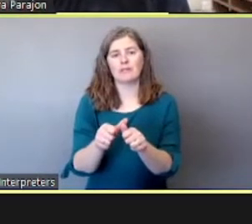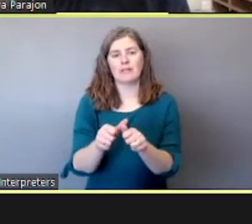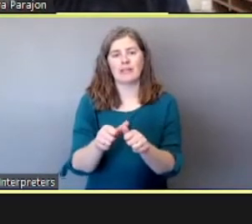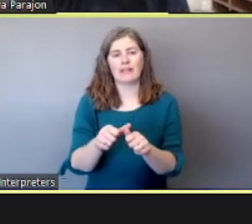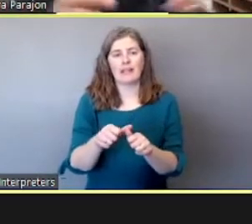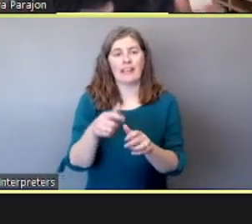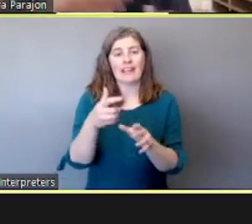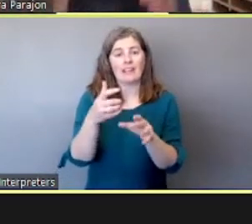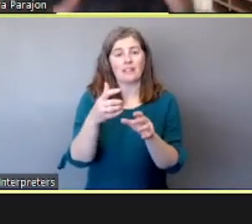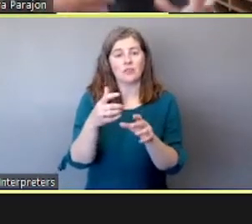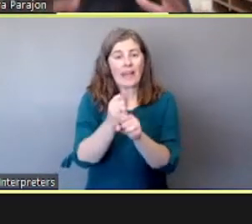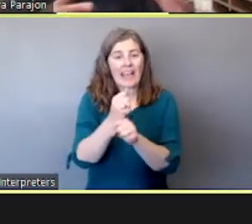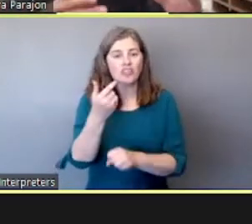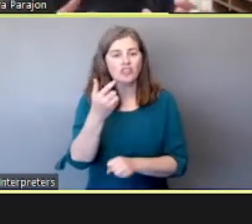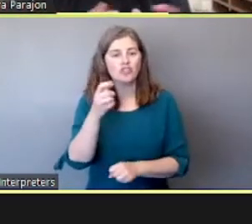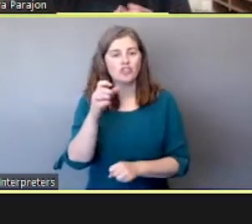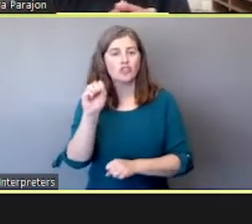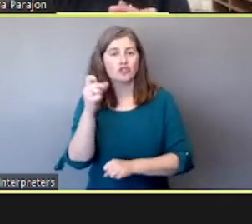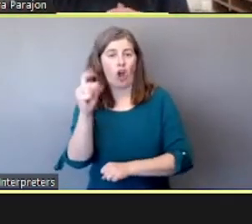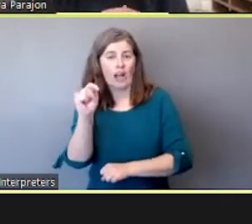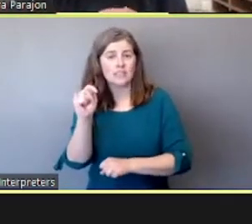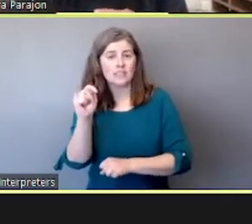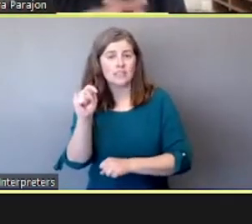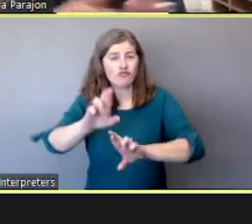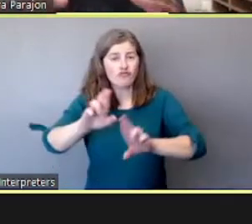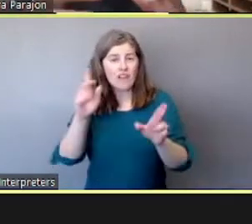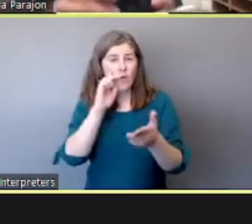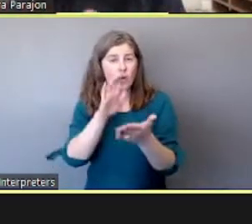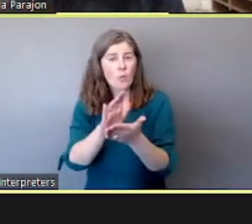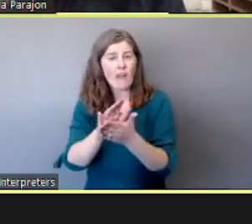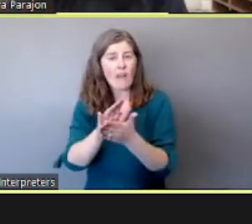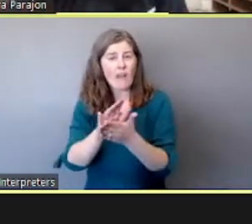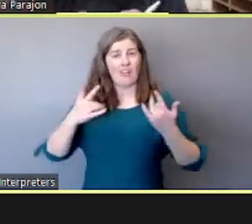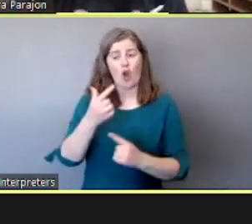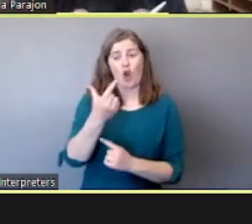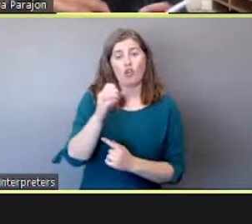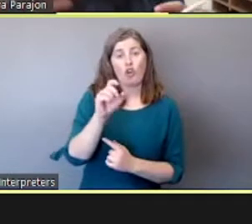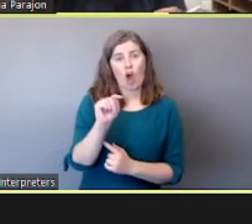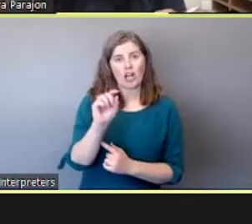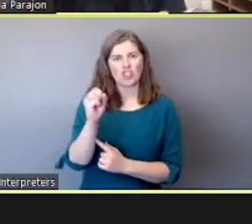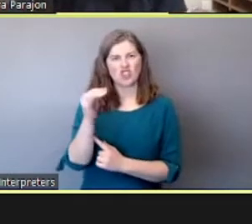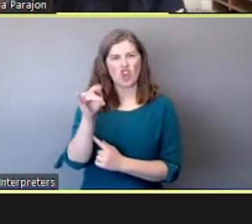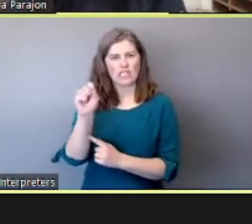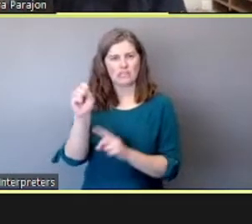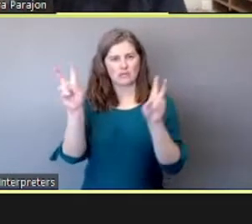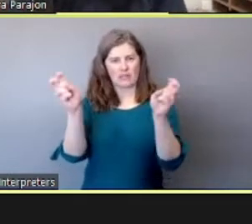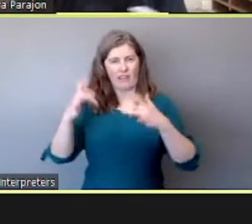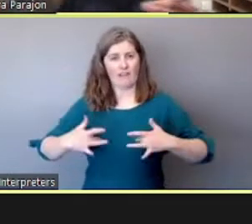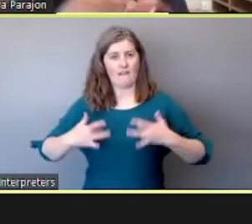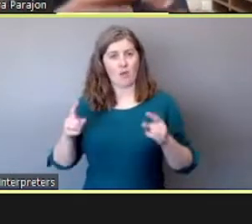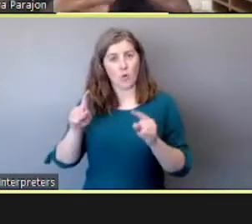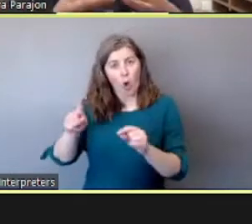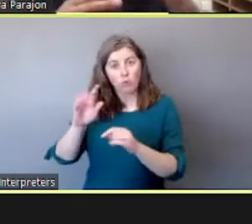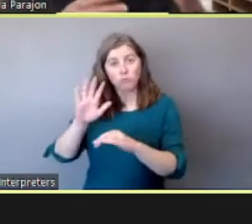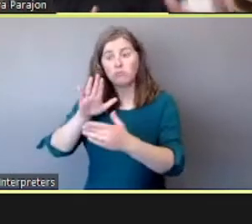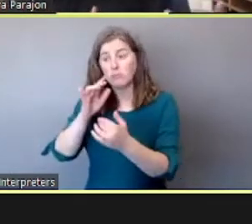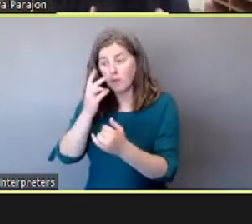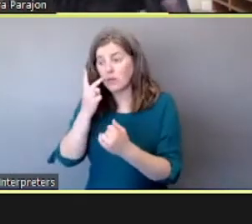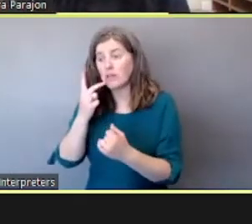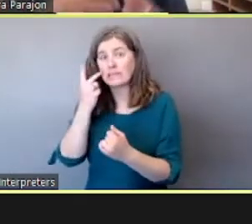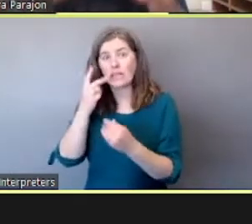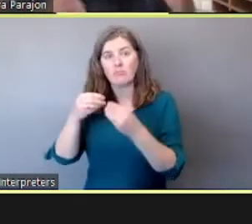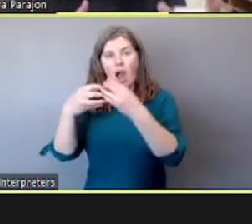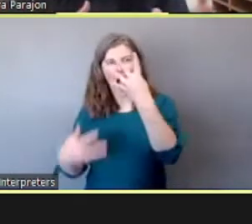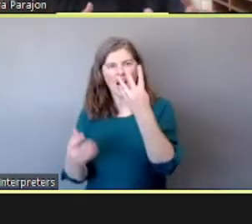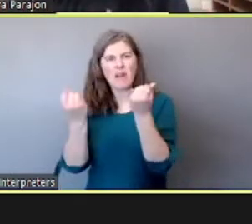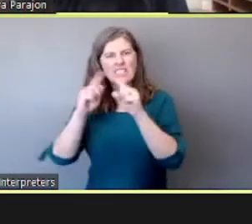right now. We're getting ready for school. You know, we also have that got shots where you can go on site and see that there's a ton of